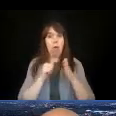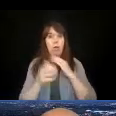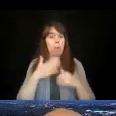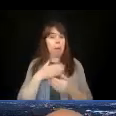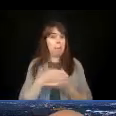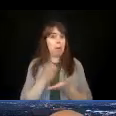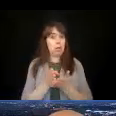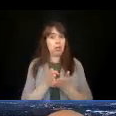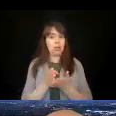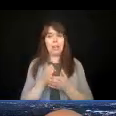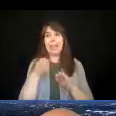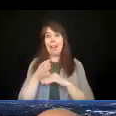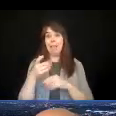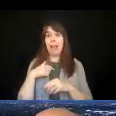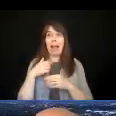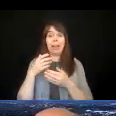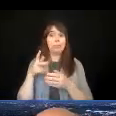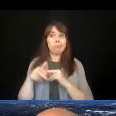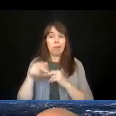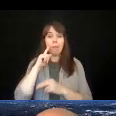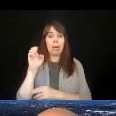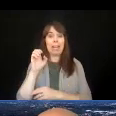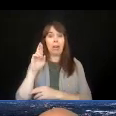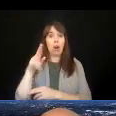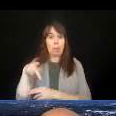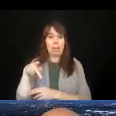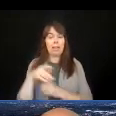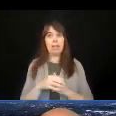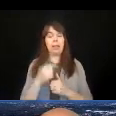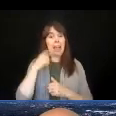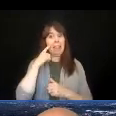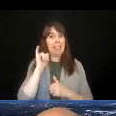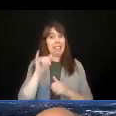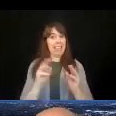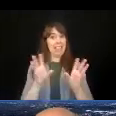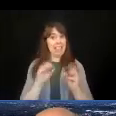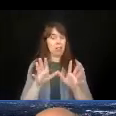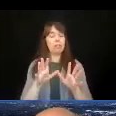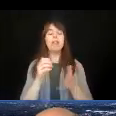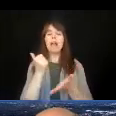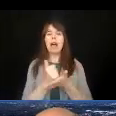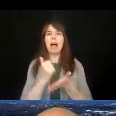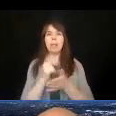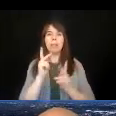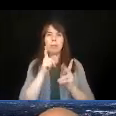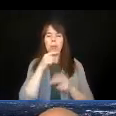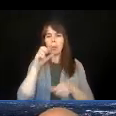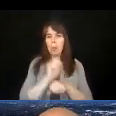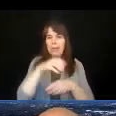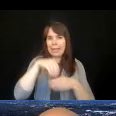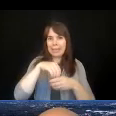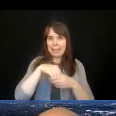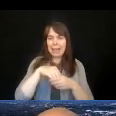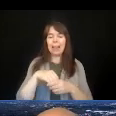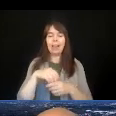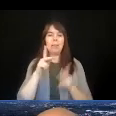after I reduced expenses for ERP. So we actually think this clarity is going to help both internally and externally. And